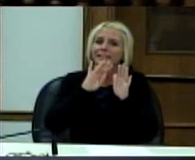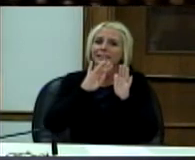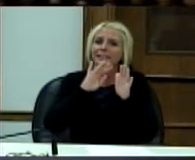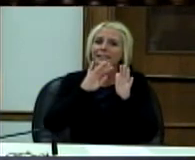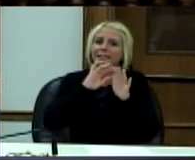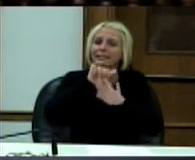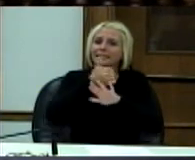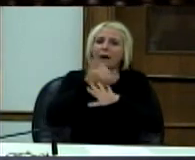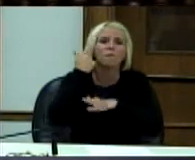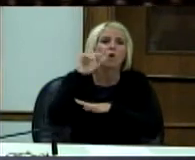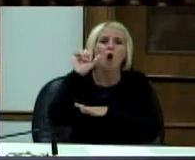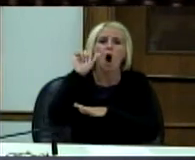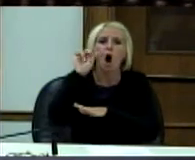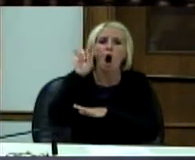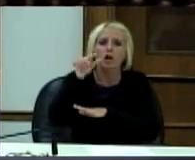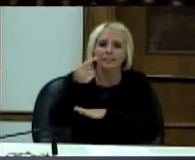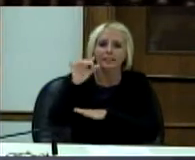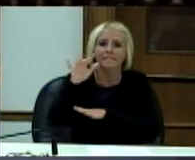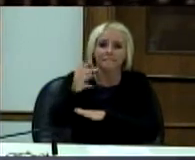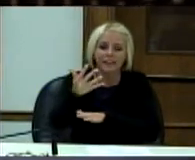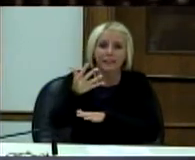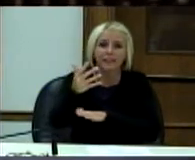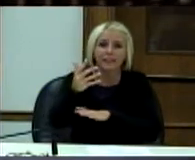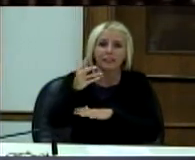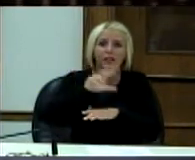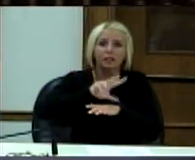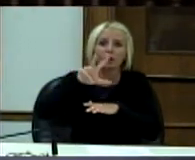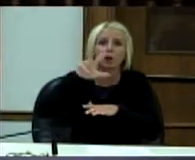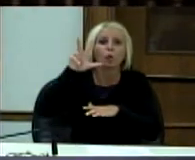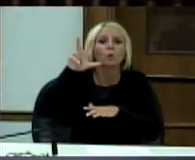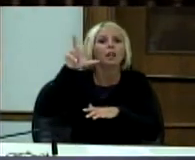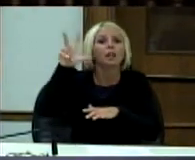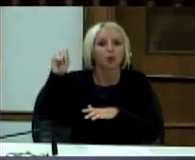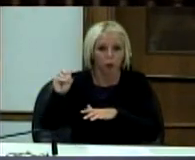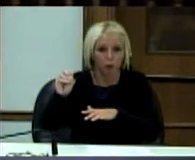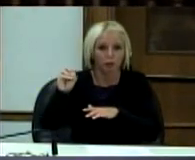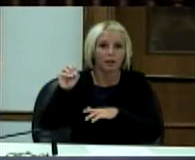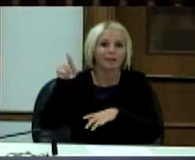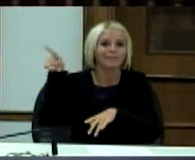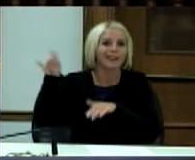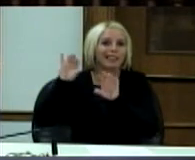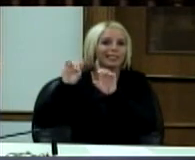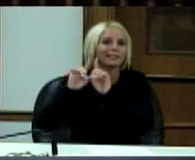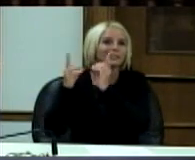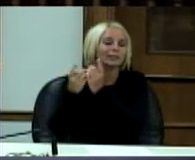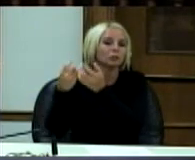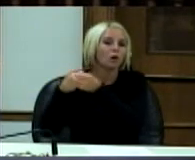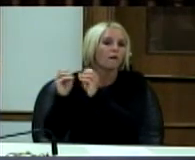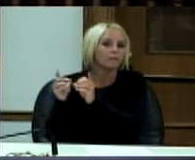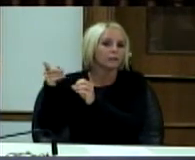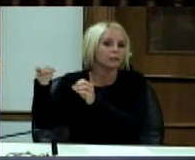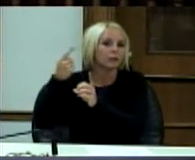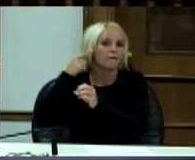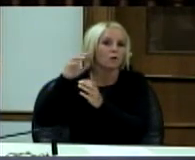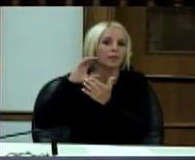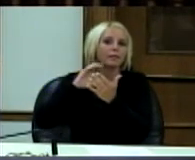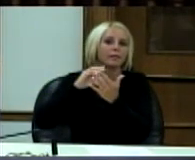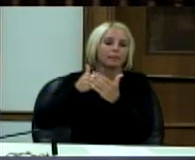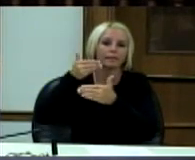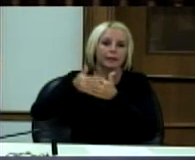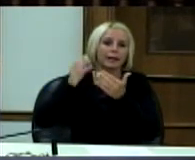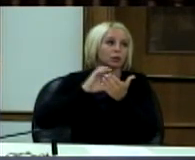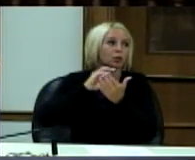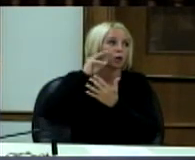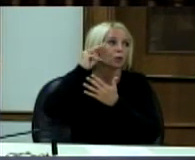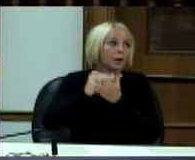on August 5th August 5th. at 3:30 at the district office for the next curriculum